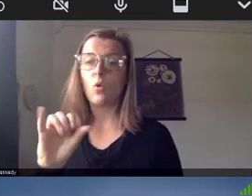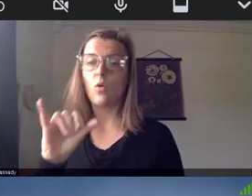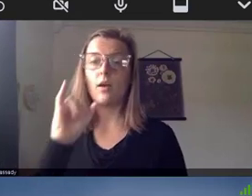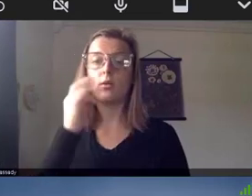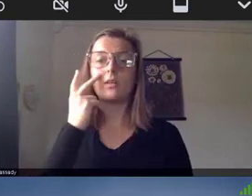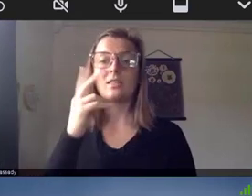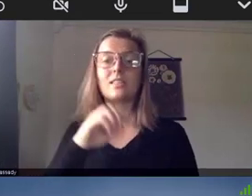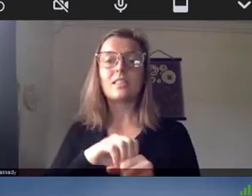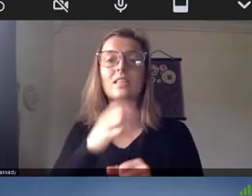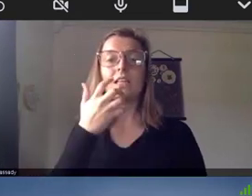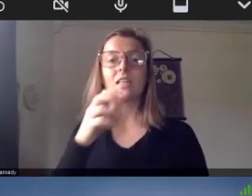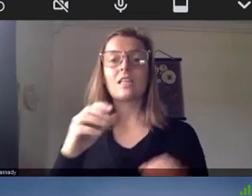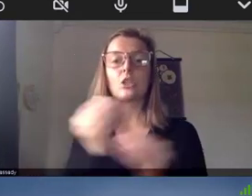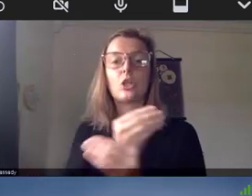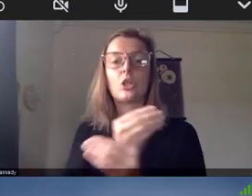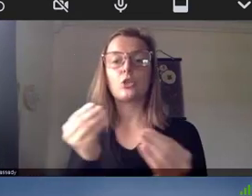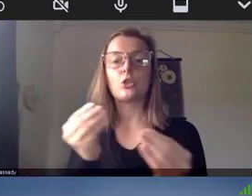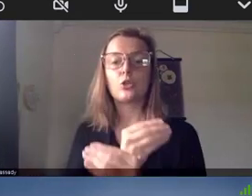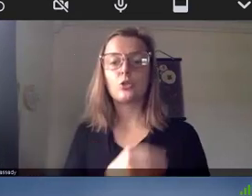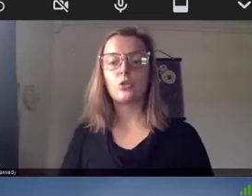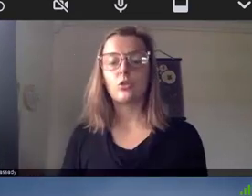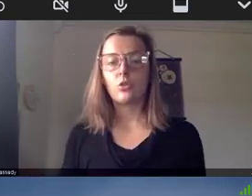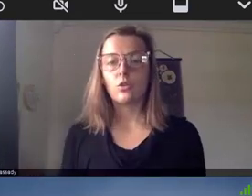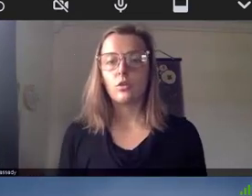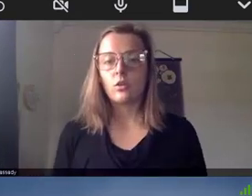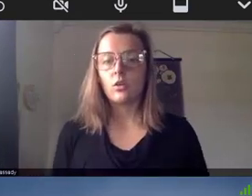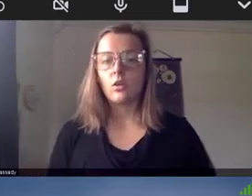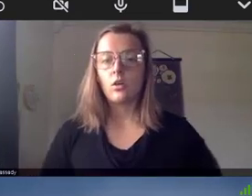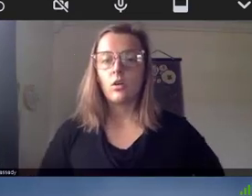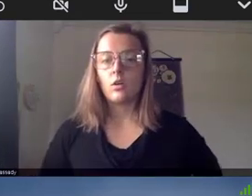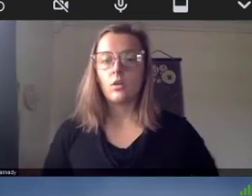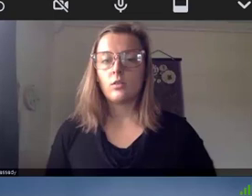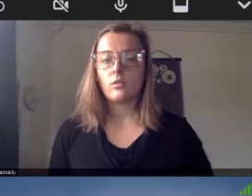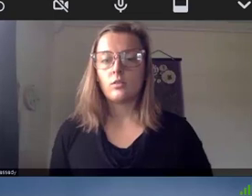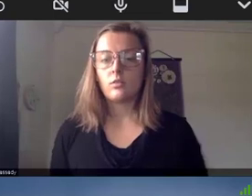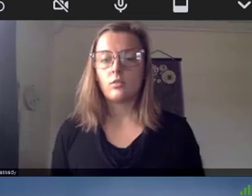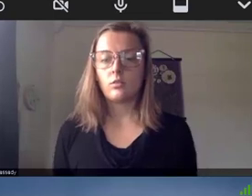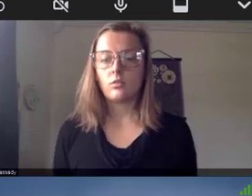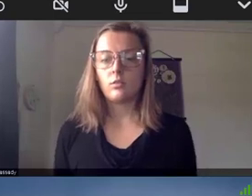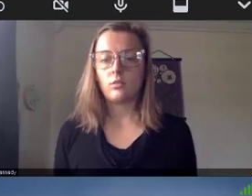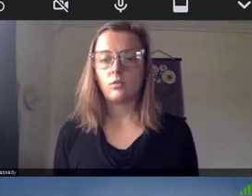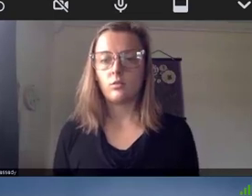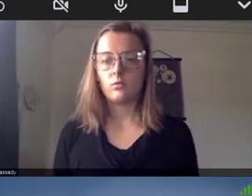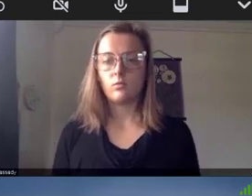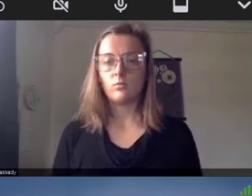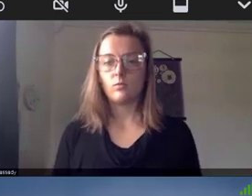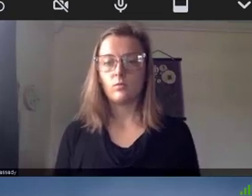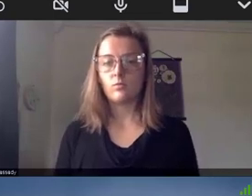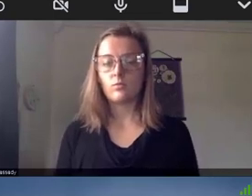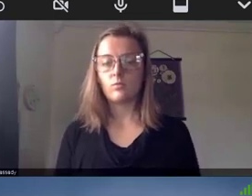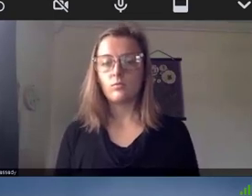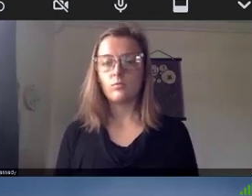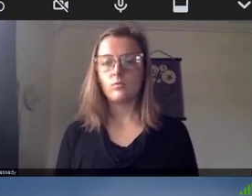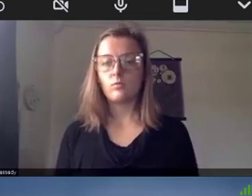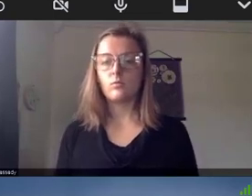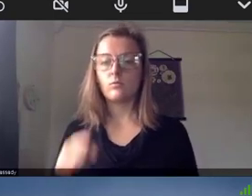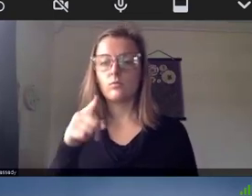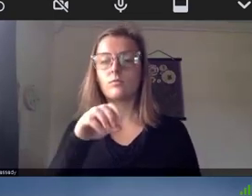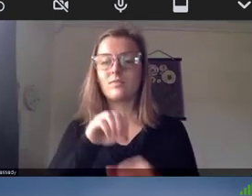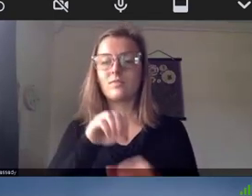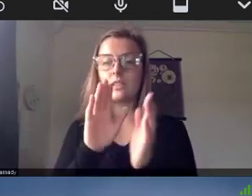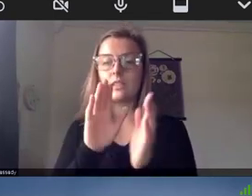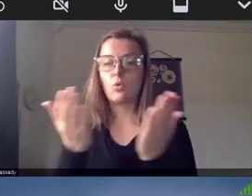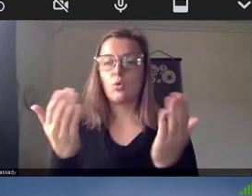In the textbook, there are tables that give us the definition of NTU as a function of effectiveness and